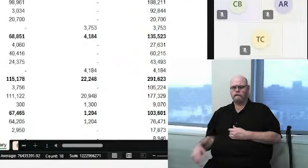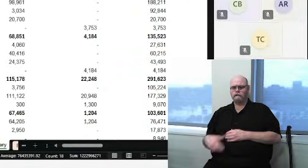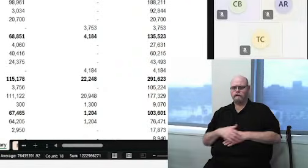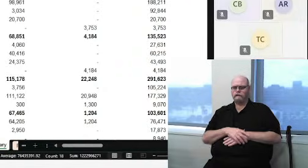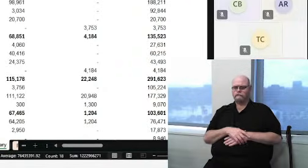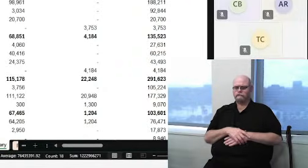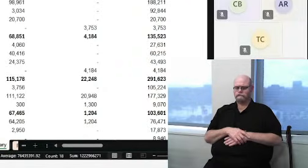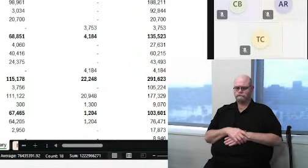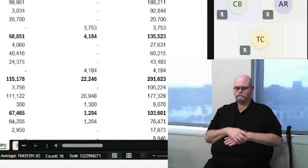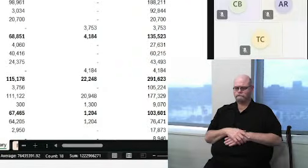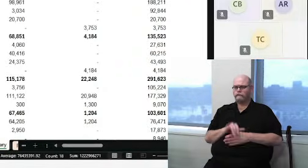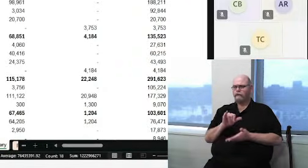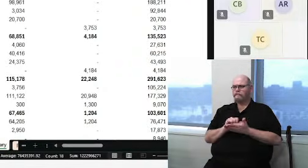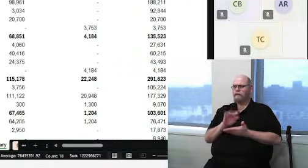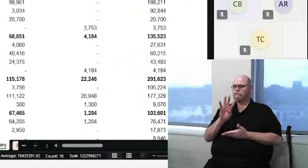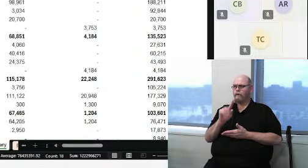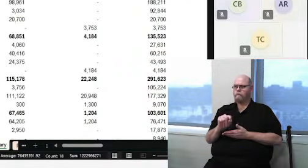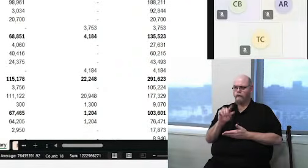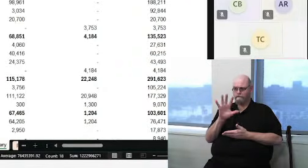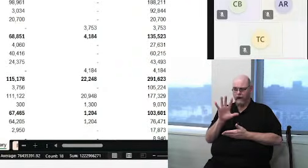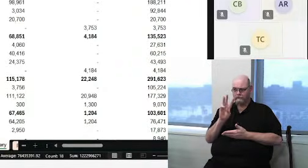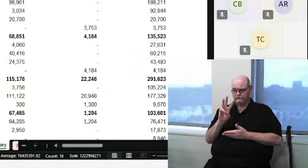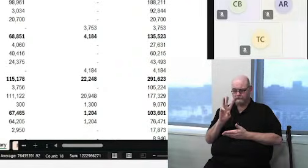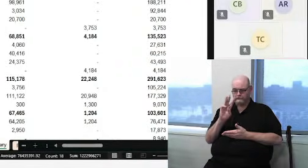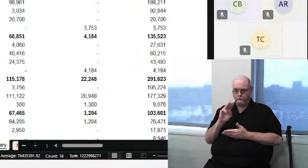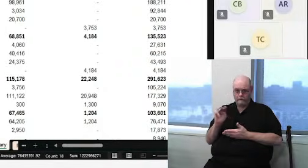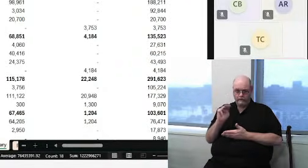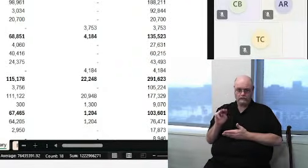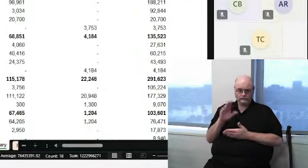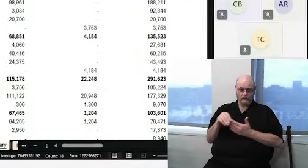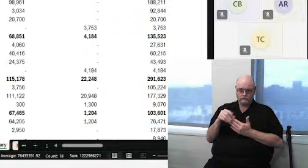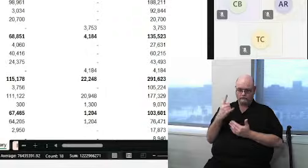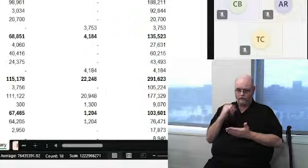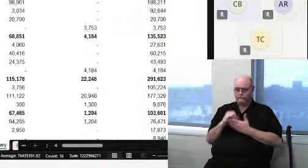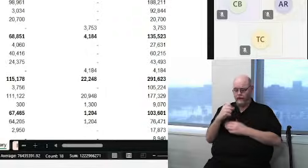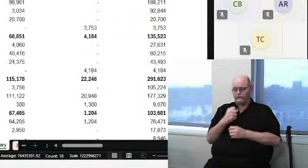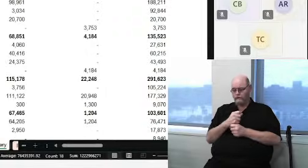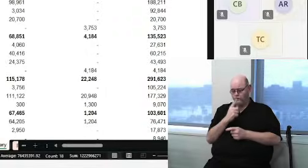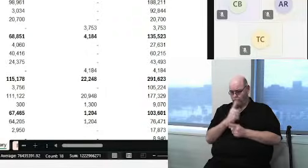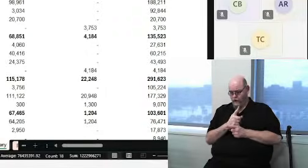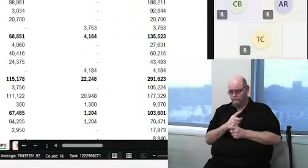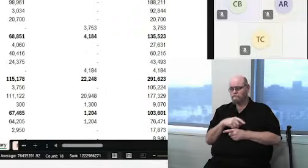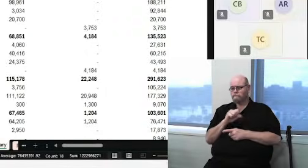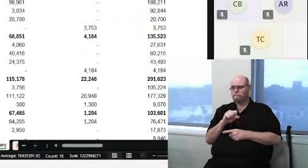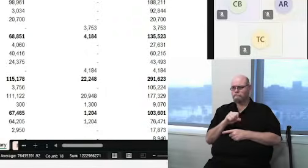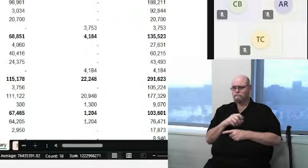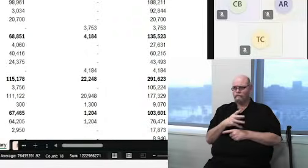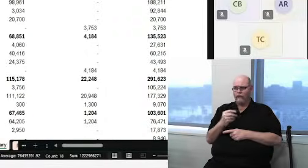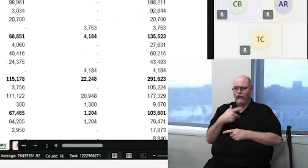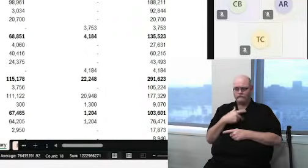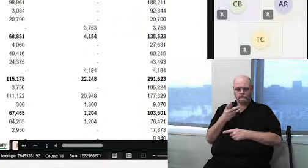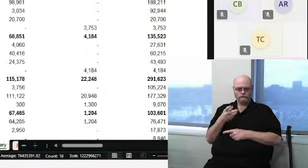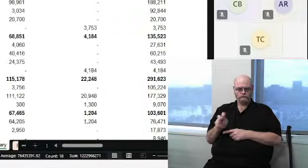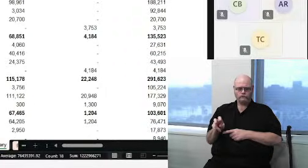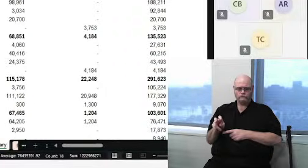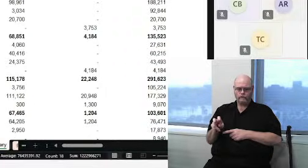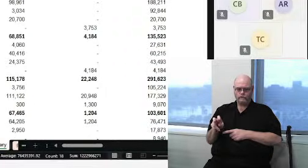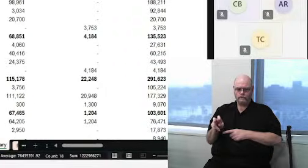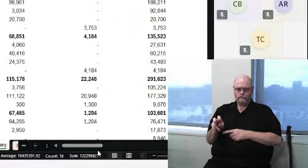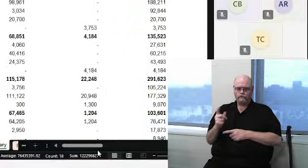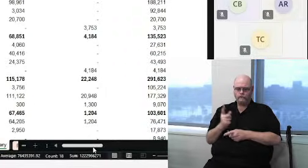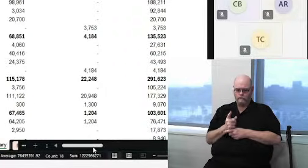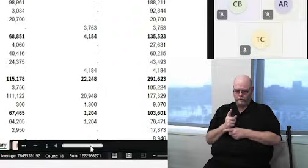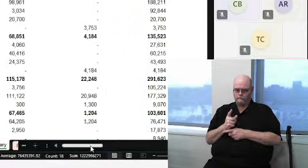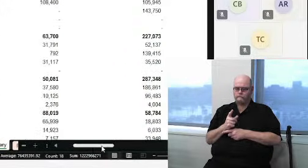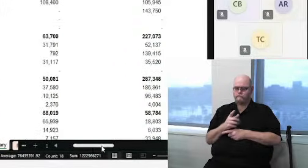funded CapEx is $4.456 million for that year, right? Mhm. Okay, could we scroll over to the right into fiscal